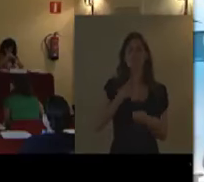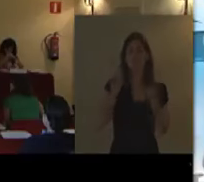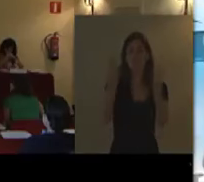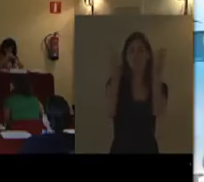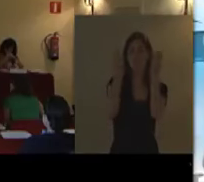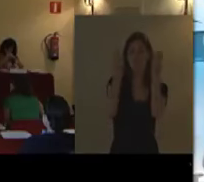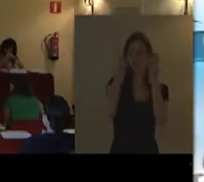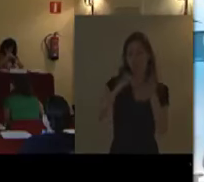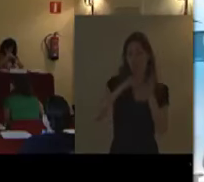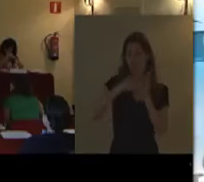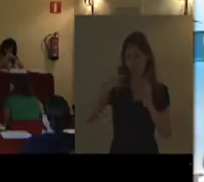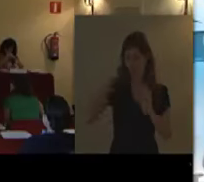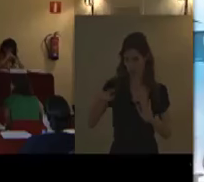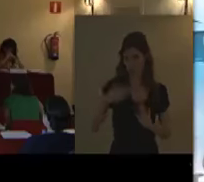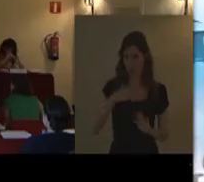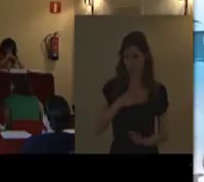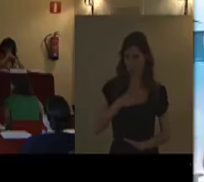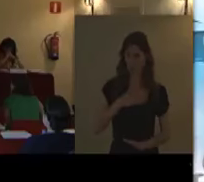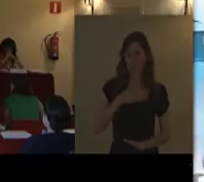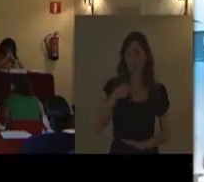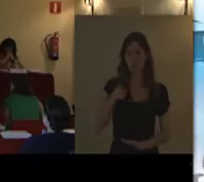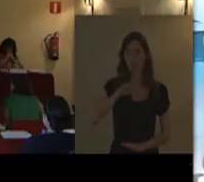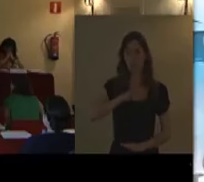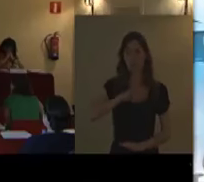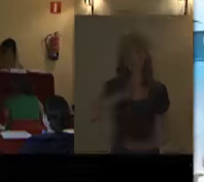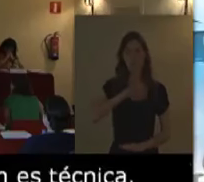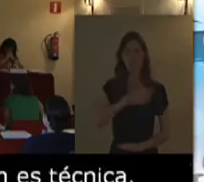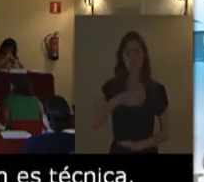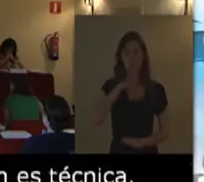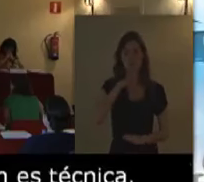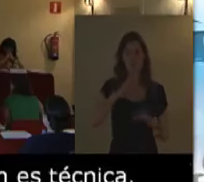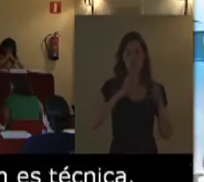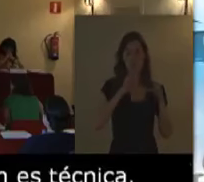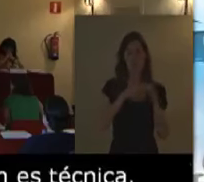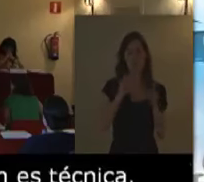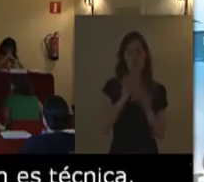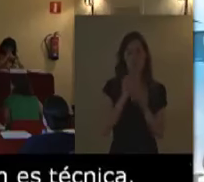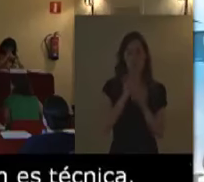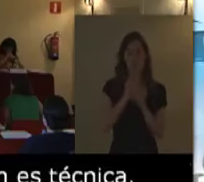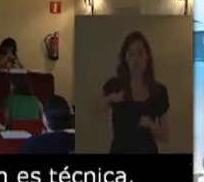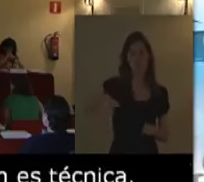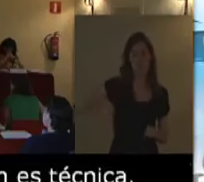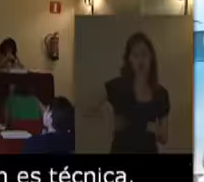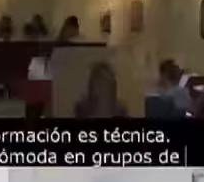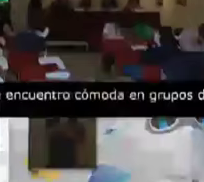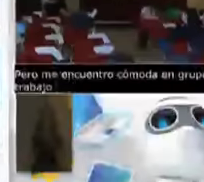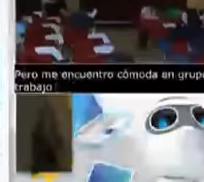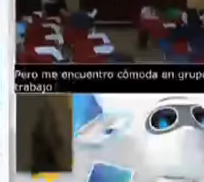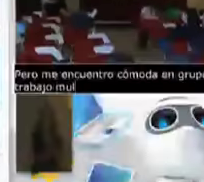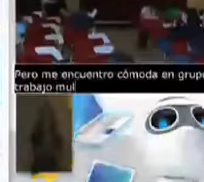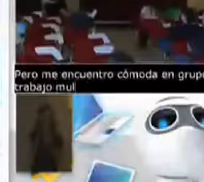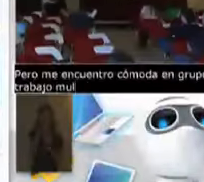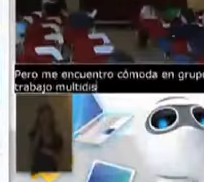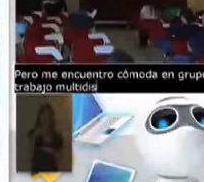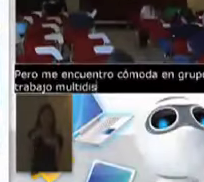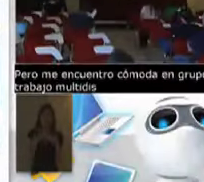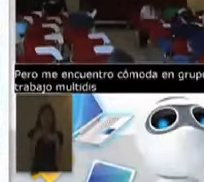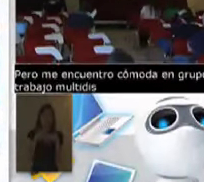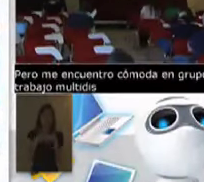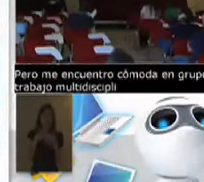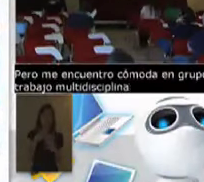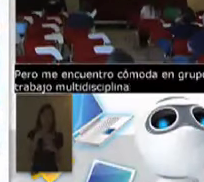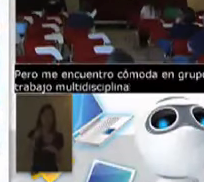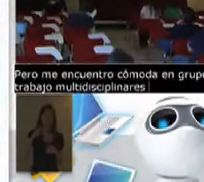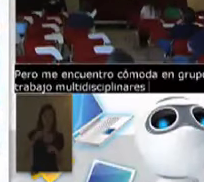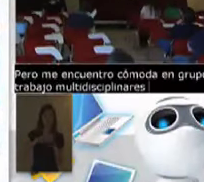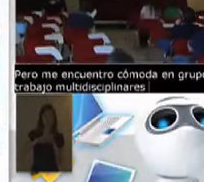my training is technical, but I feel happy working in multidisciplinary groups, which are so